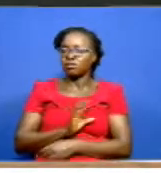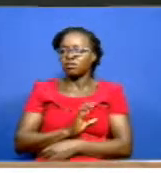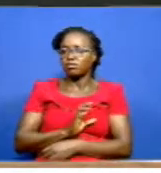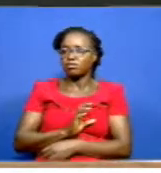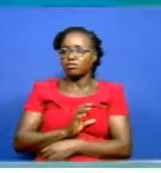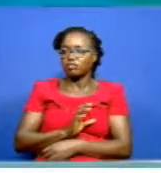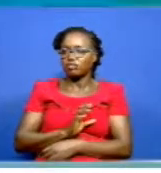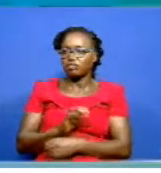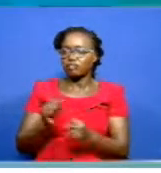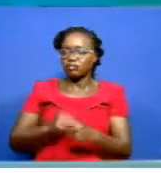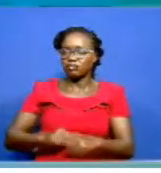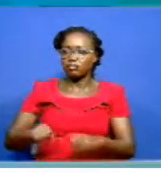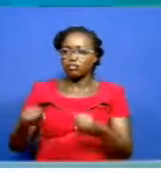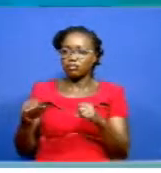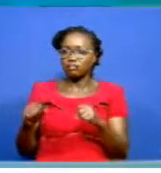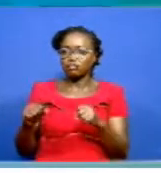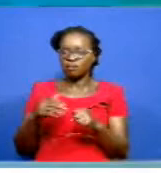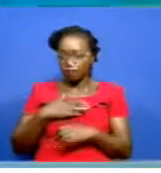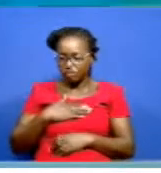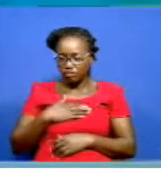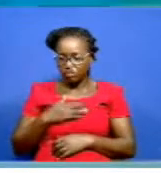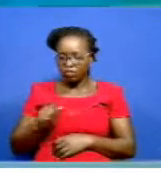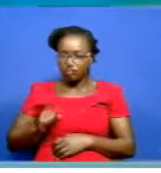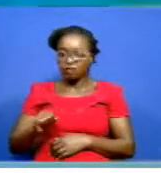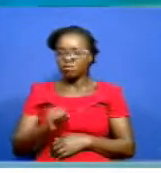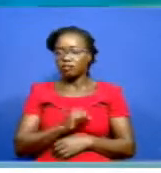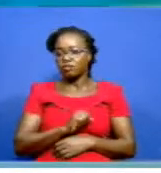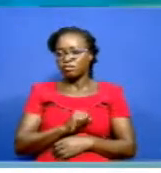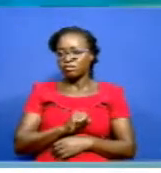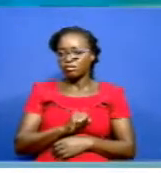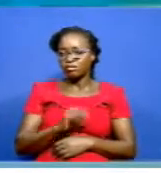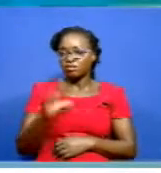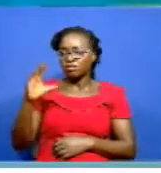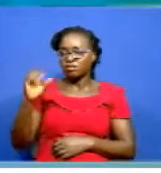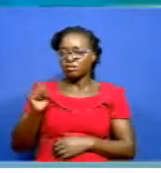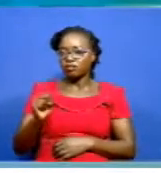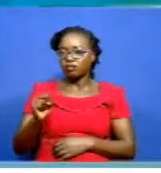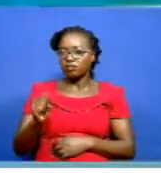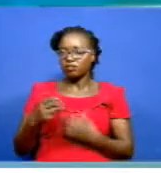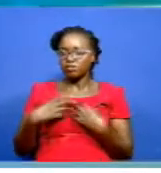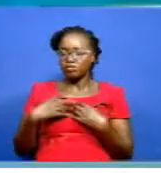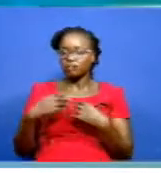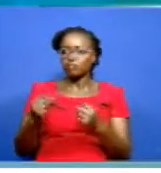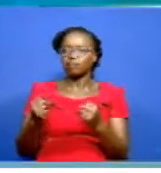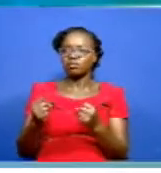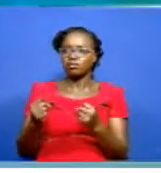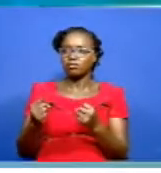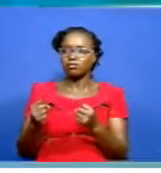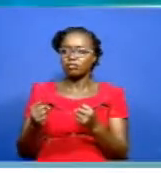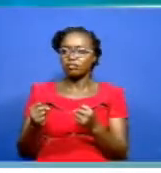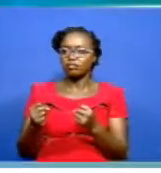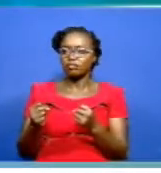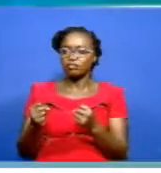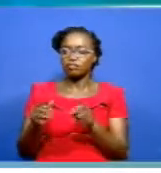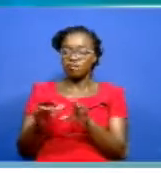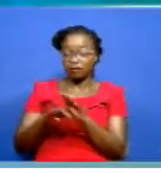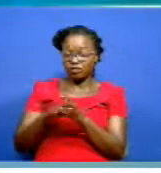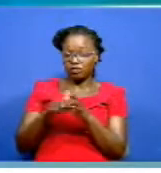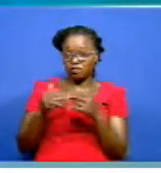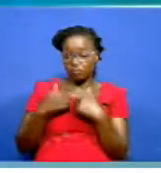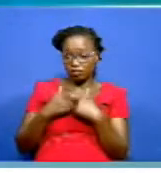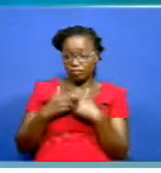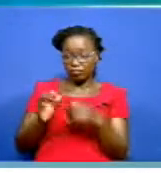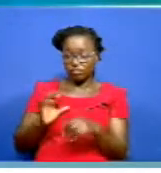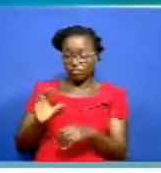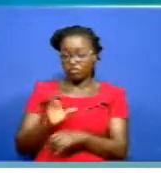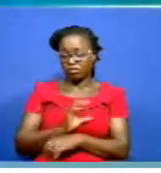by the Honorable Senator Mutahi Kagwe, CS of Health. And he has members in the steering committee,